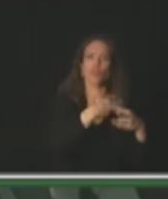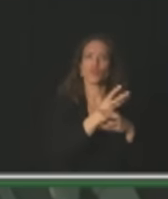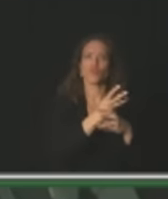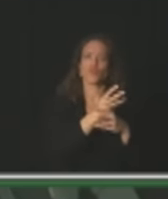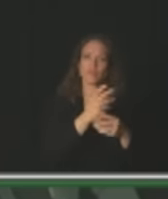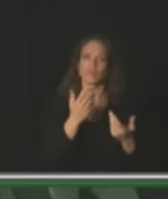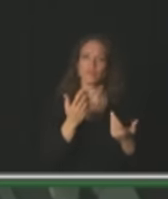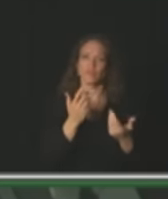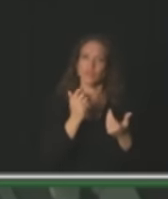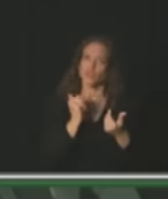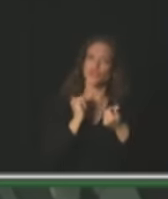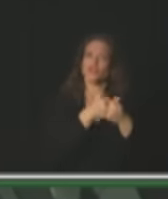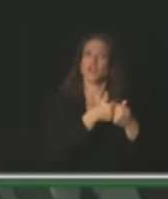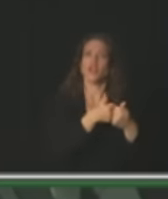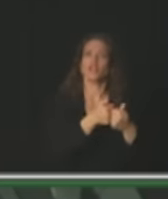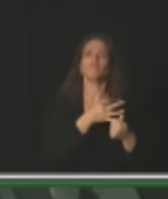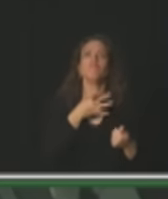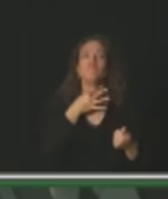Challenge.